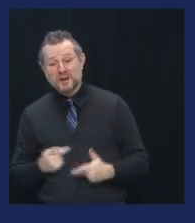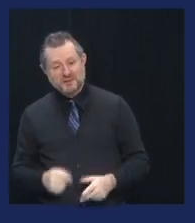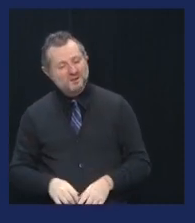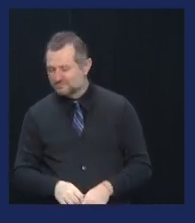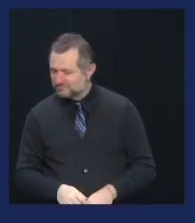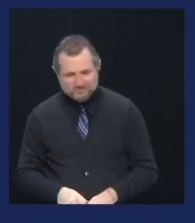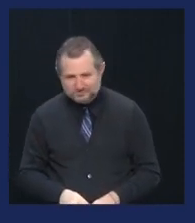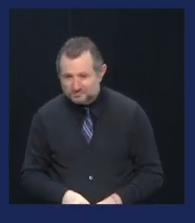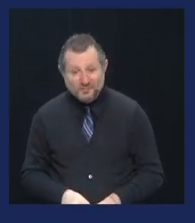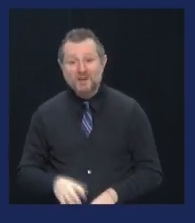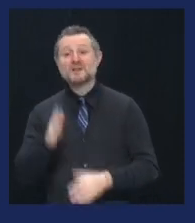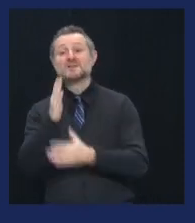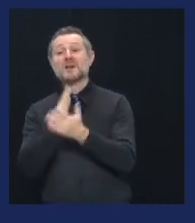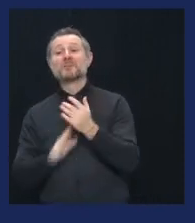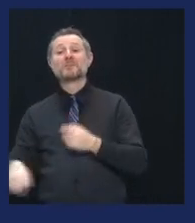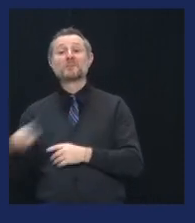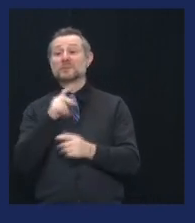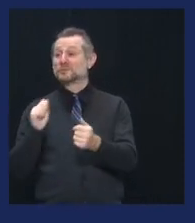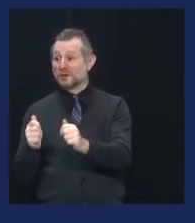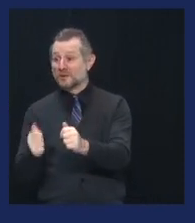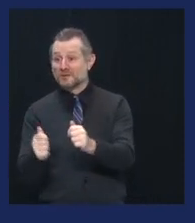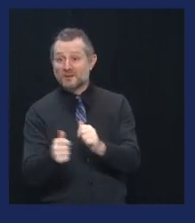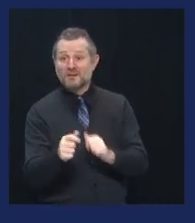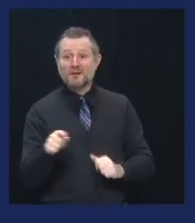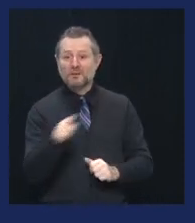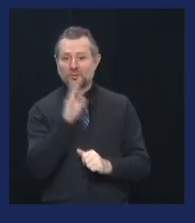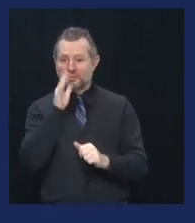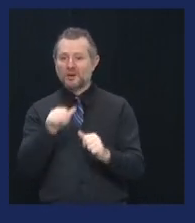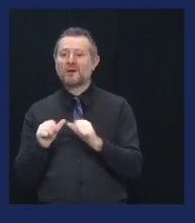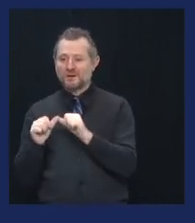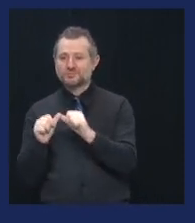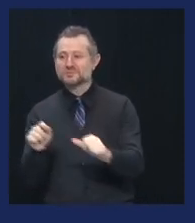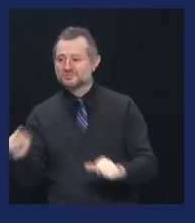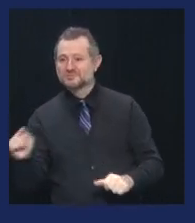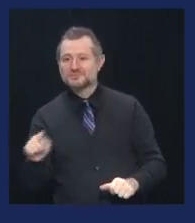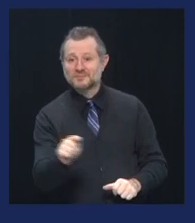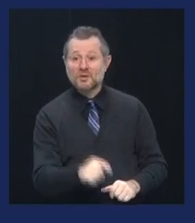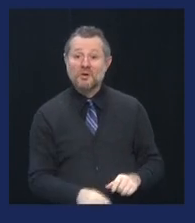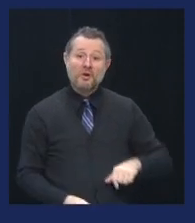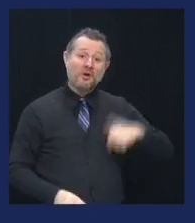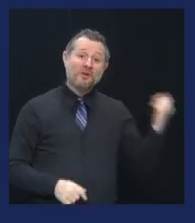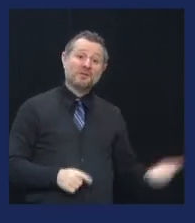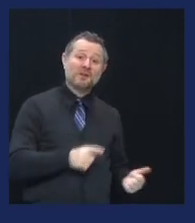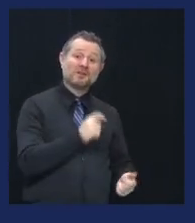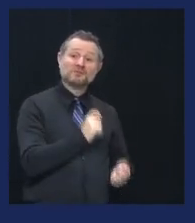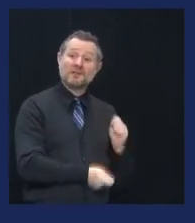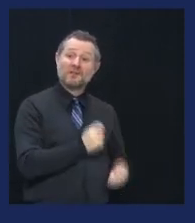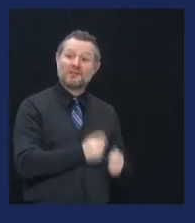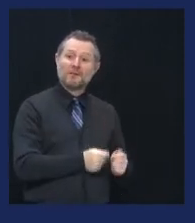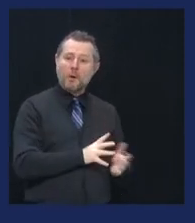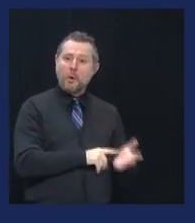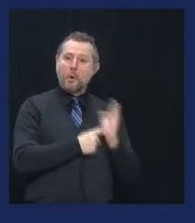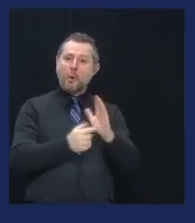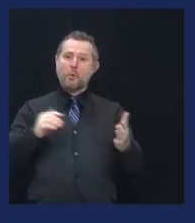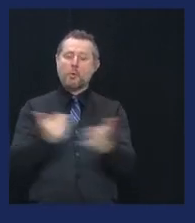year will be permanent, and other changes preview new realities we have not even